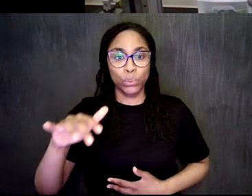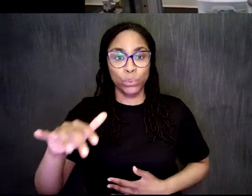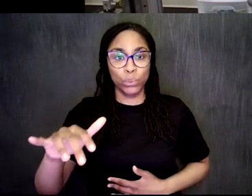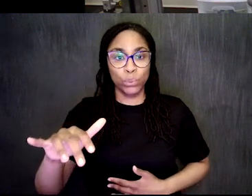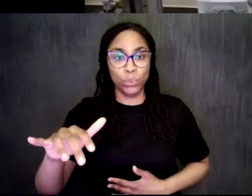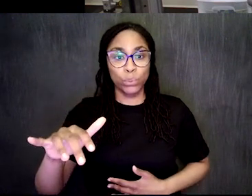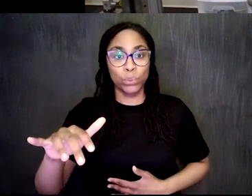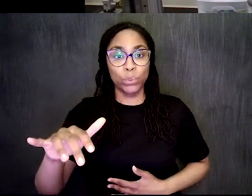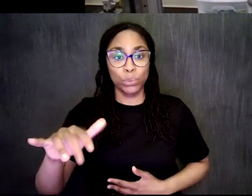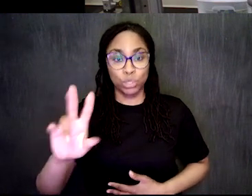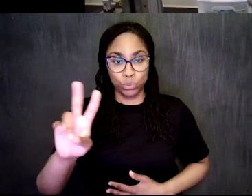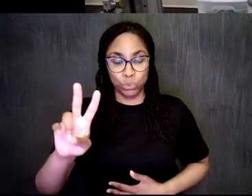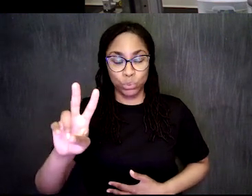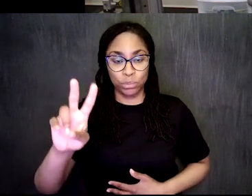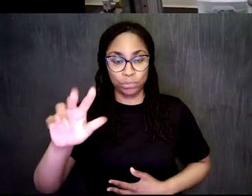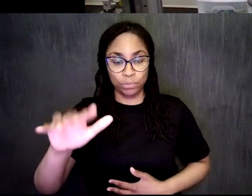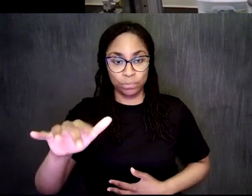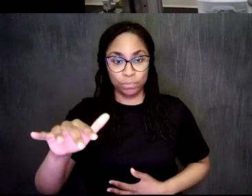Out.